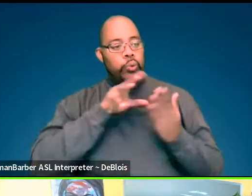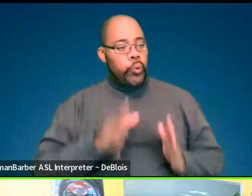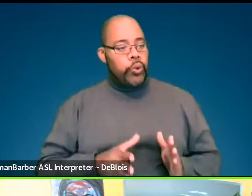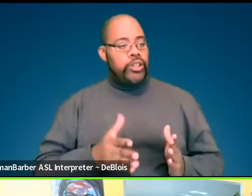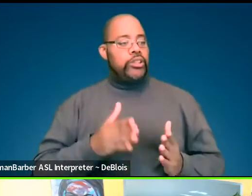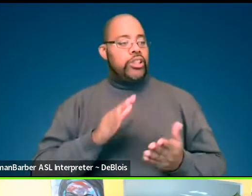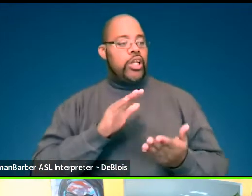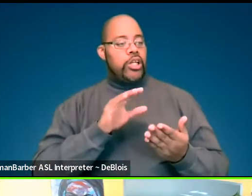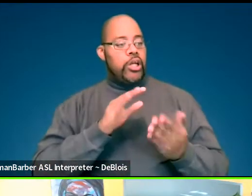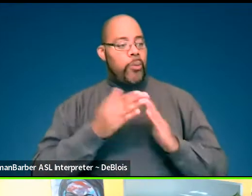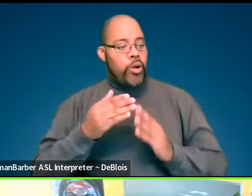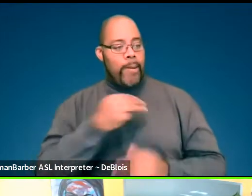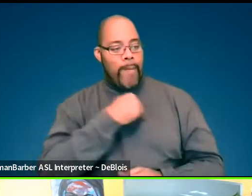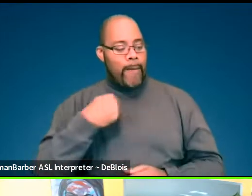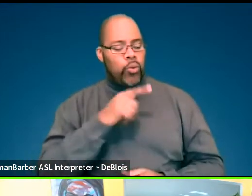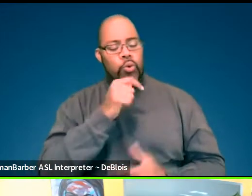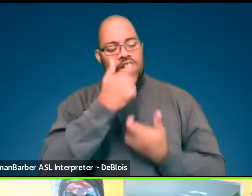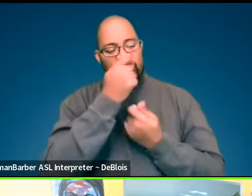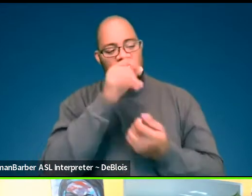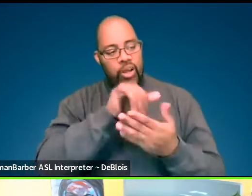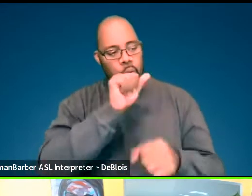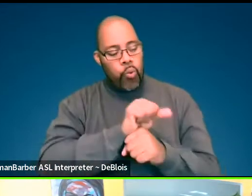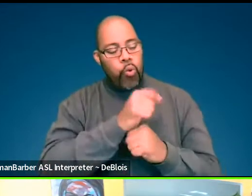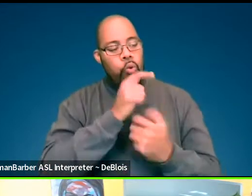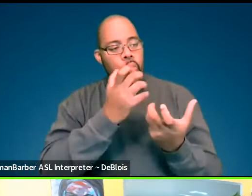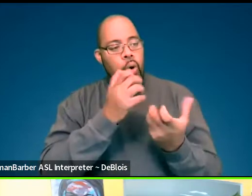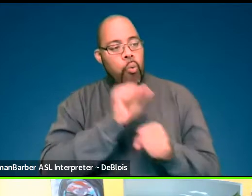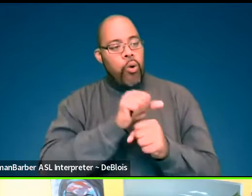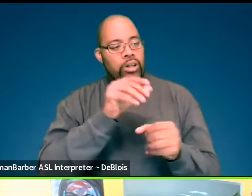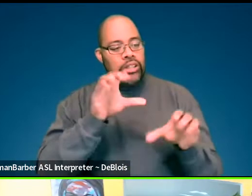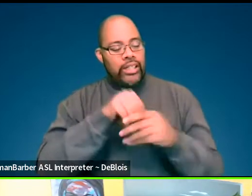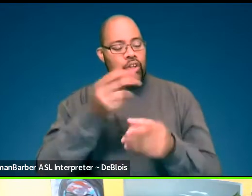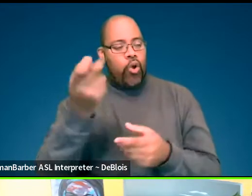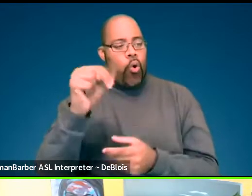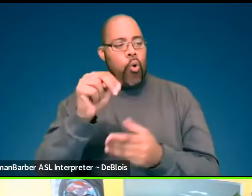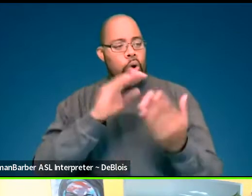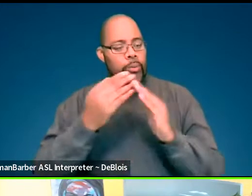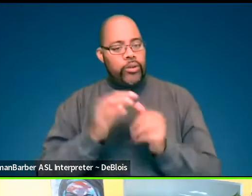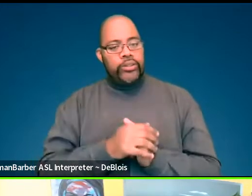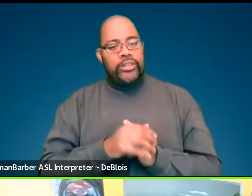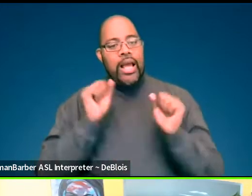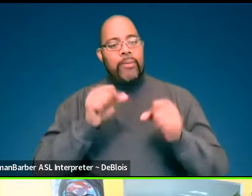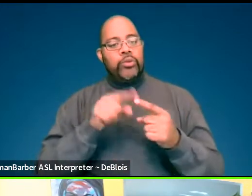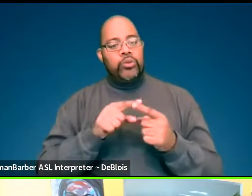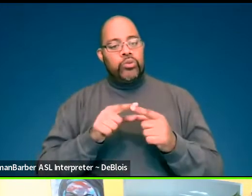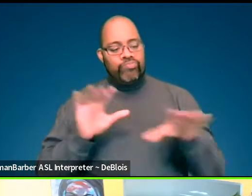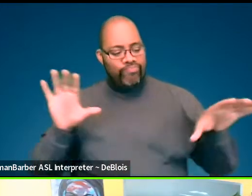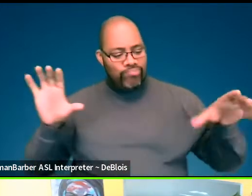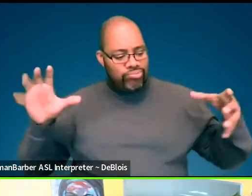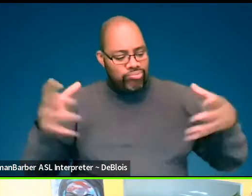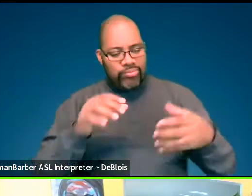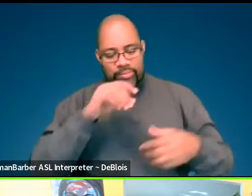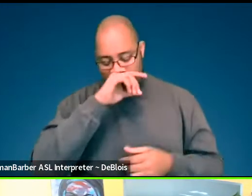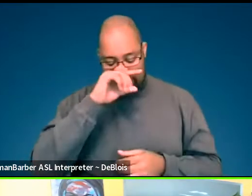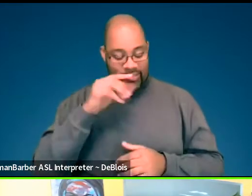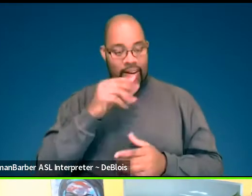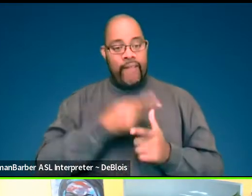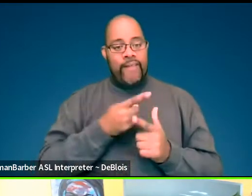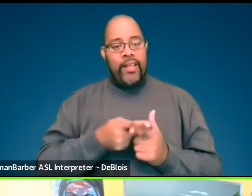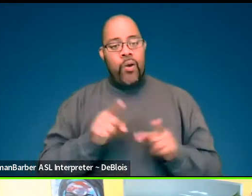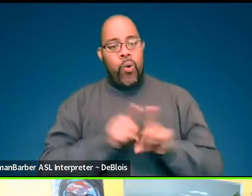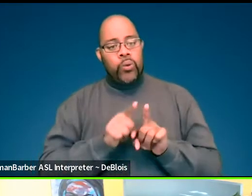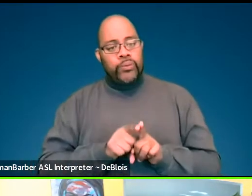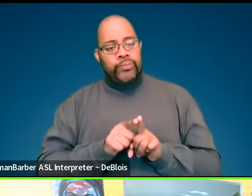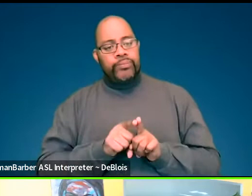community members who are interested in this work, who want work done in their own communities, to be able to gather. And then also